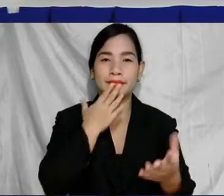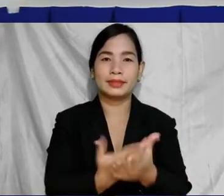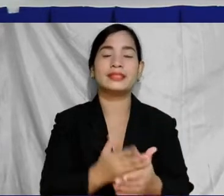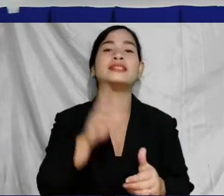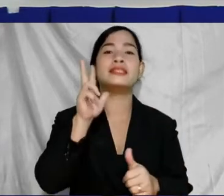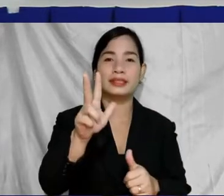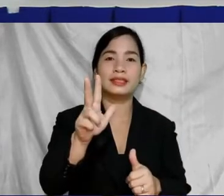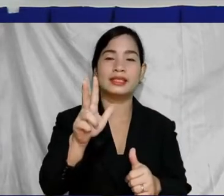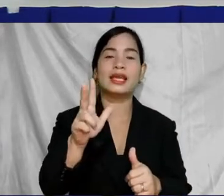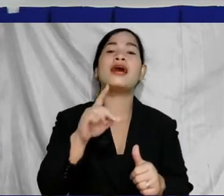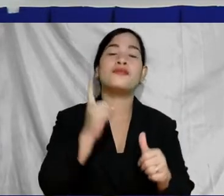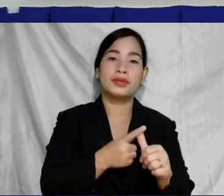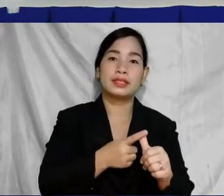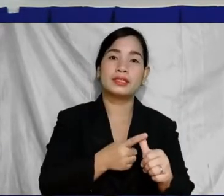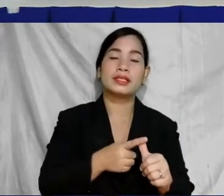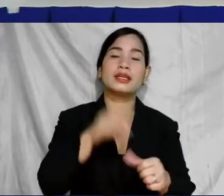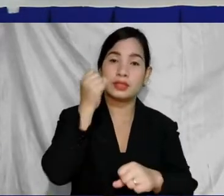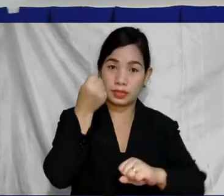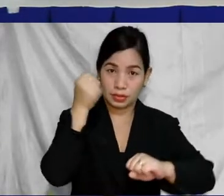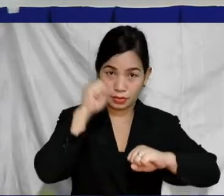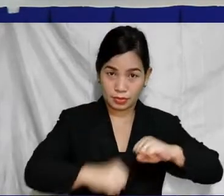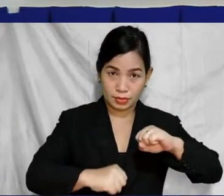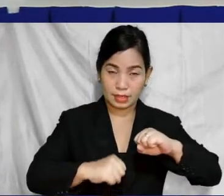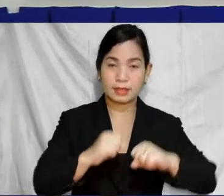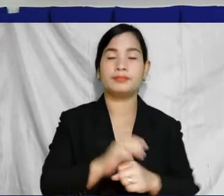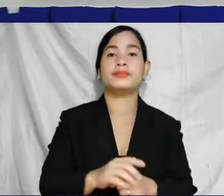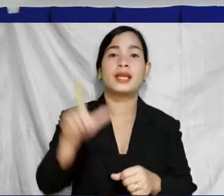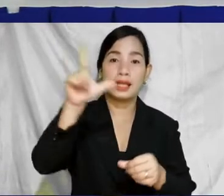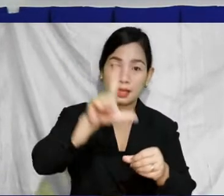Very good. The three states of matter are solid,